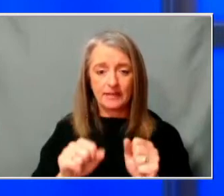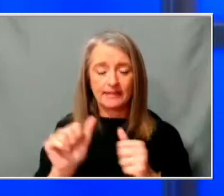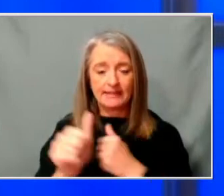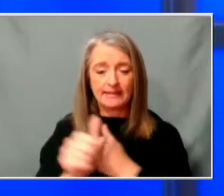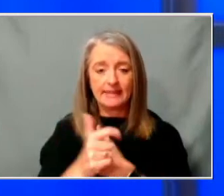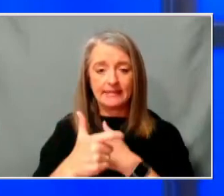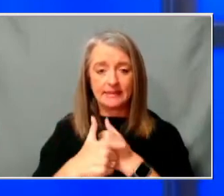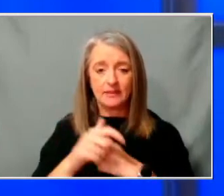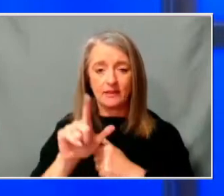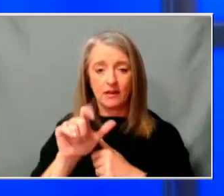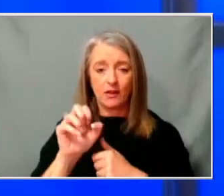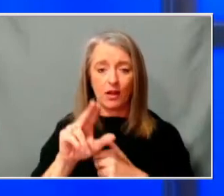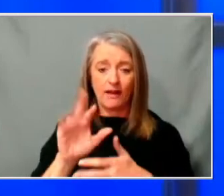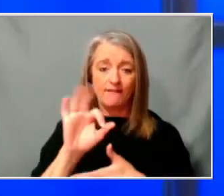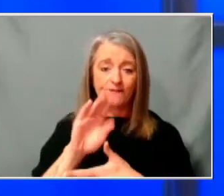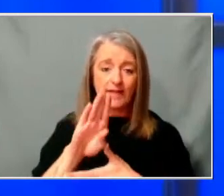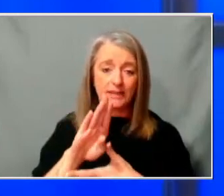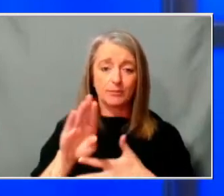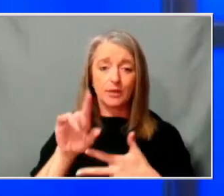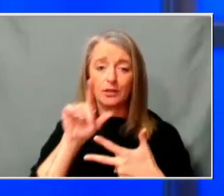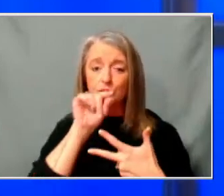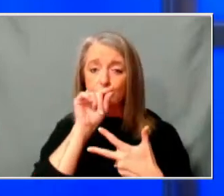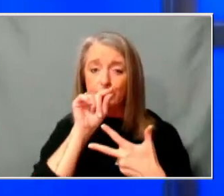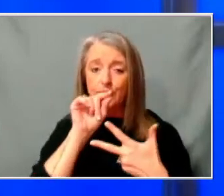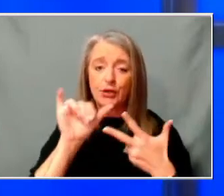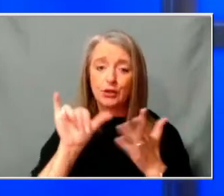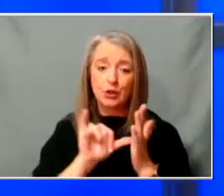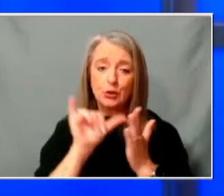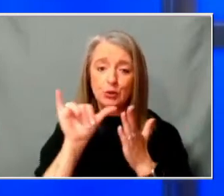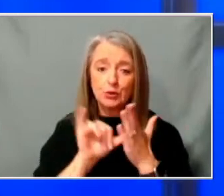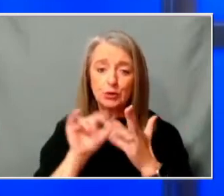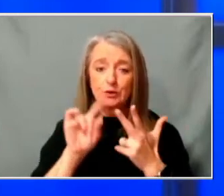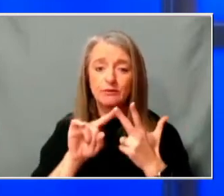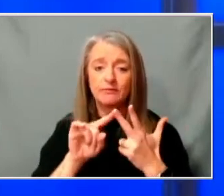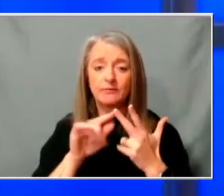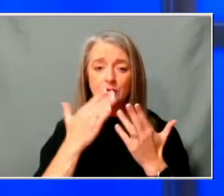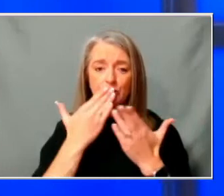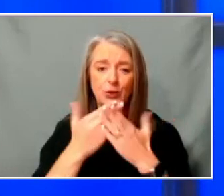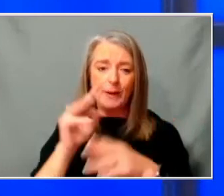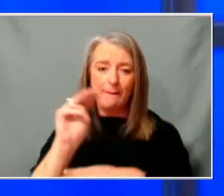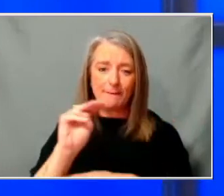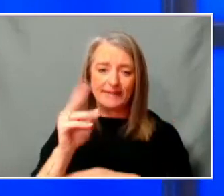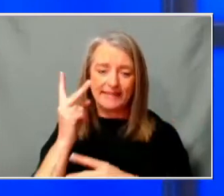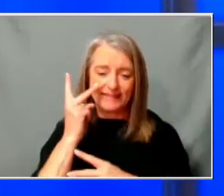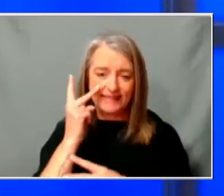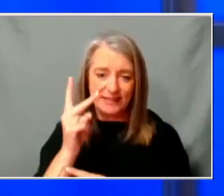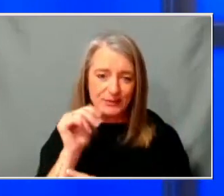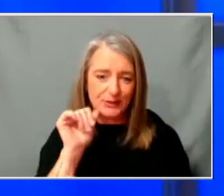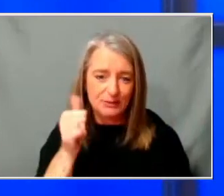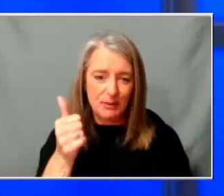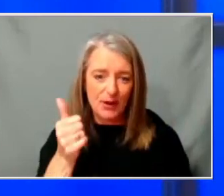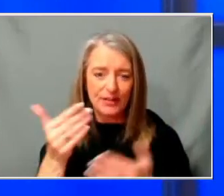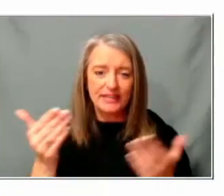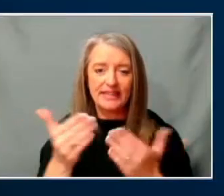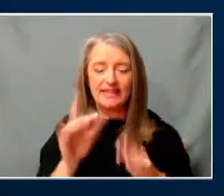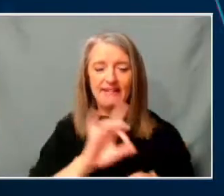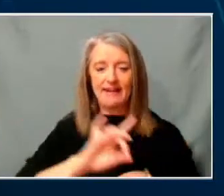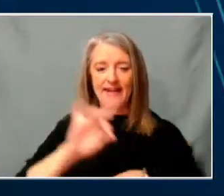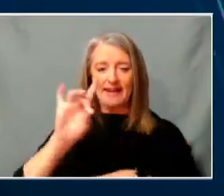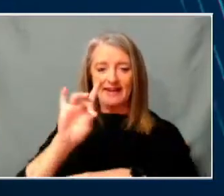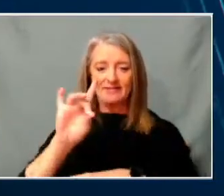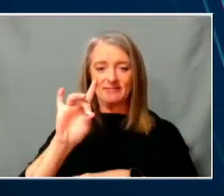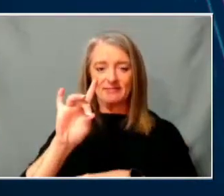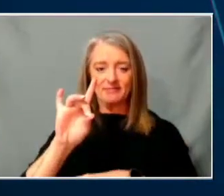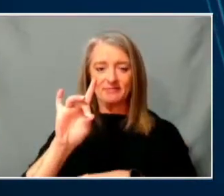by logging on to Facebook, YouTube, and Twitter. Go out and make it a great Monday, and we will see you tomorrow right here at 8 a.m. Coming